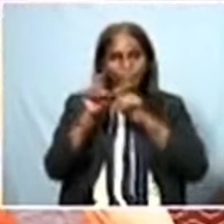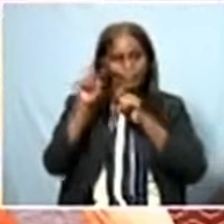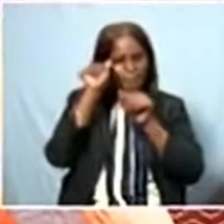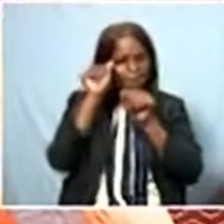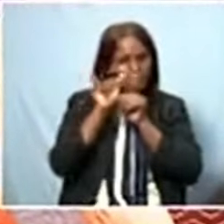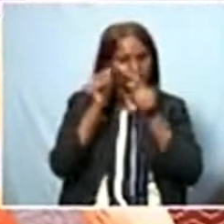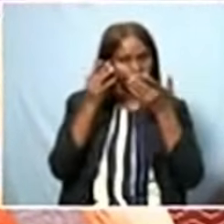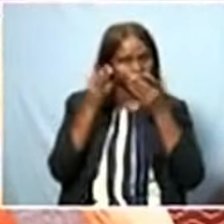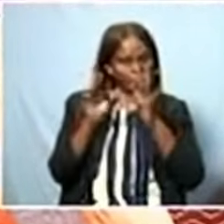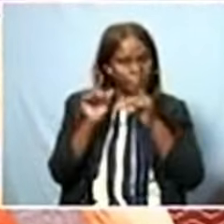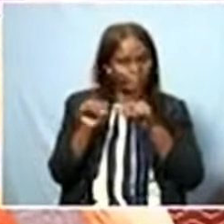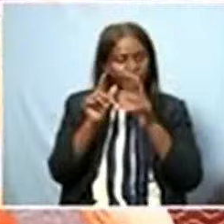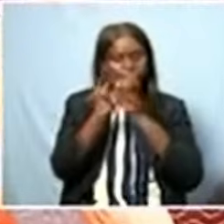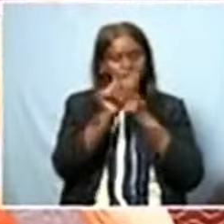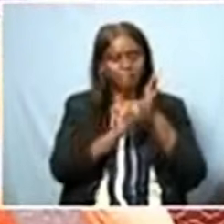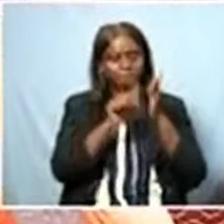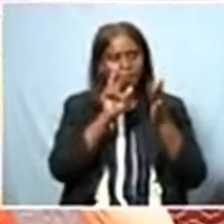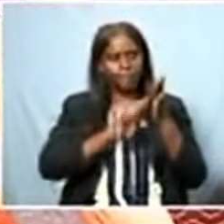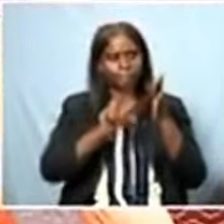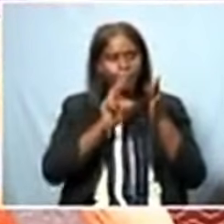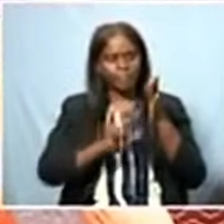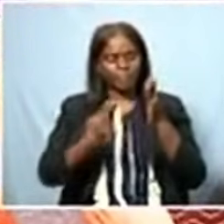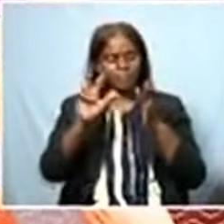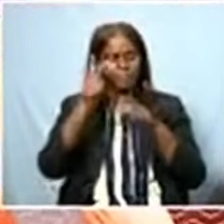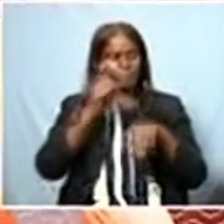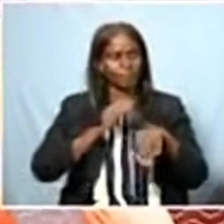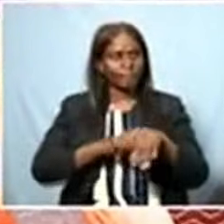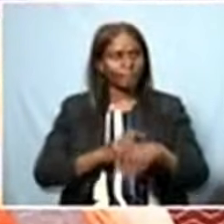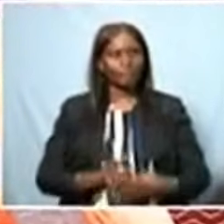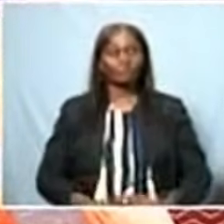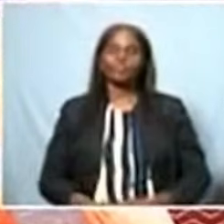agreed to. Let the bill be read the third time.